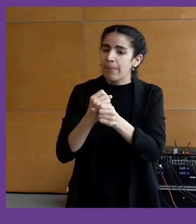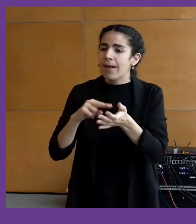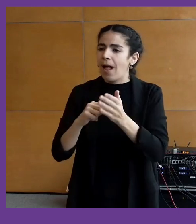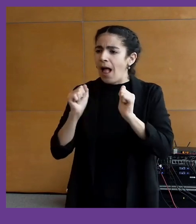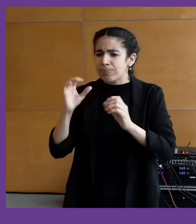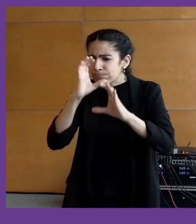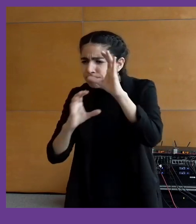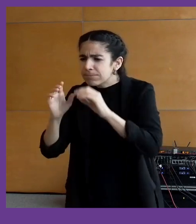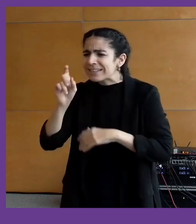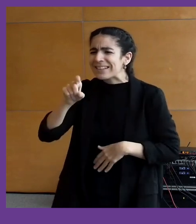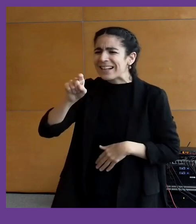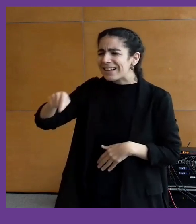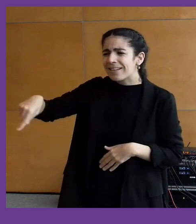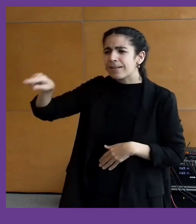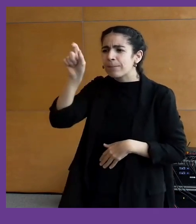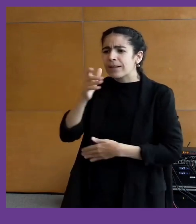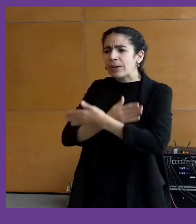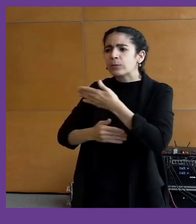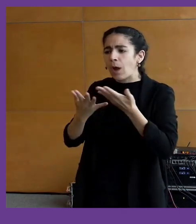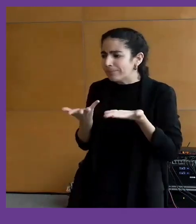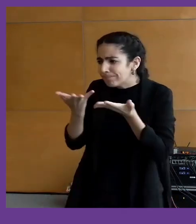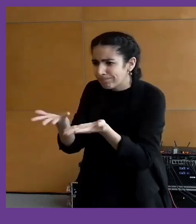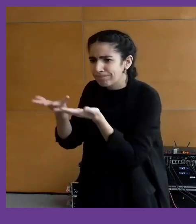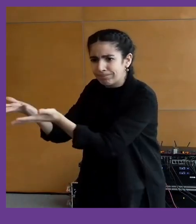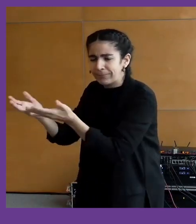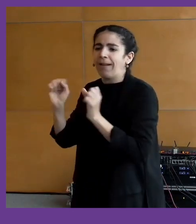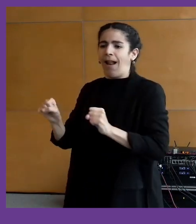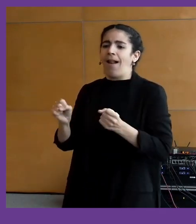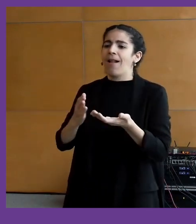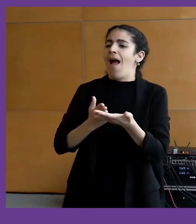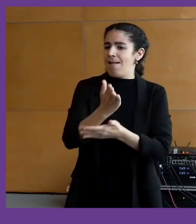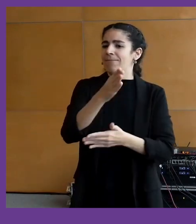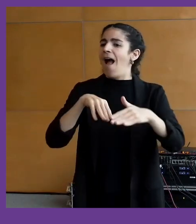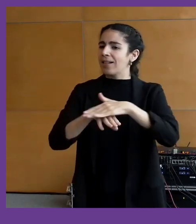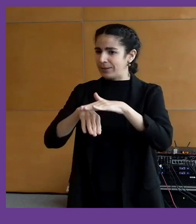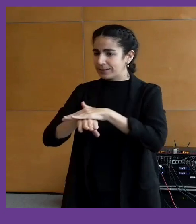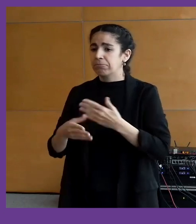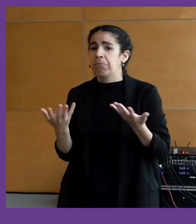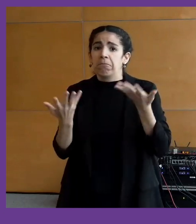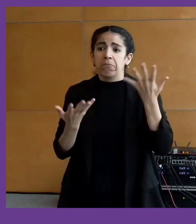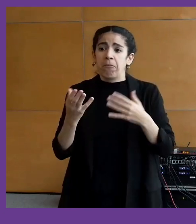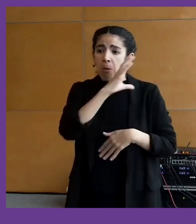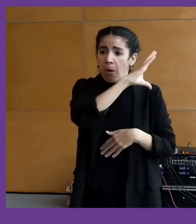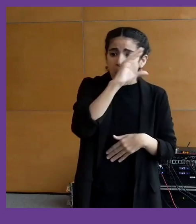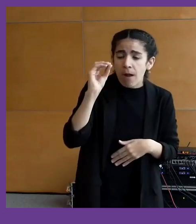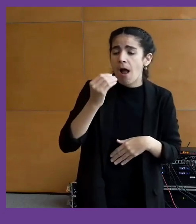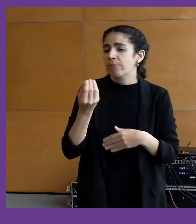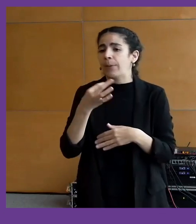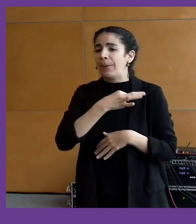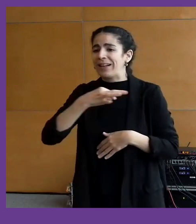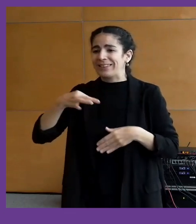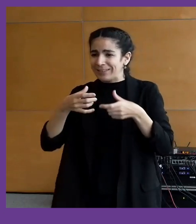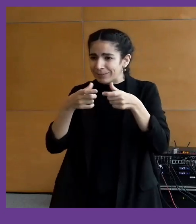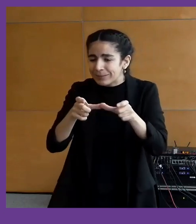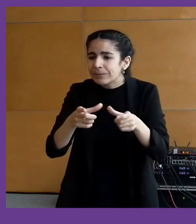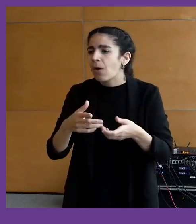and companies to prioritize accessibility for our communities and our visitors. Dear